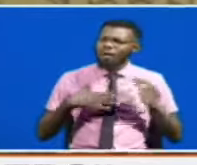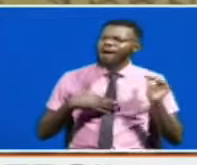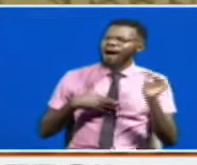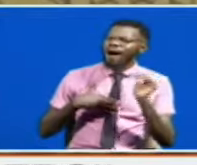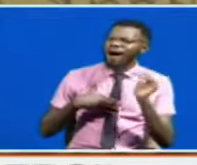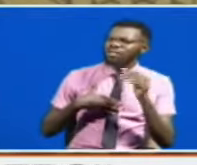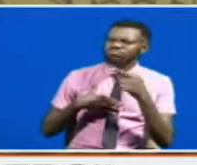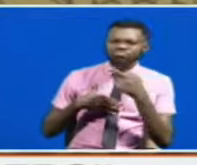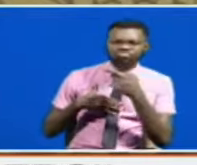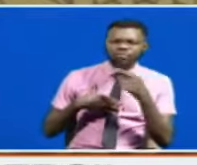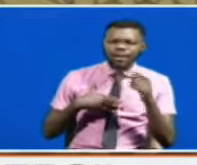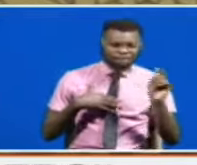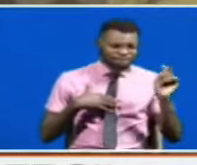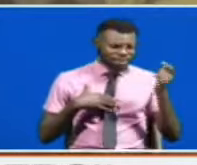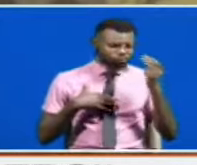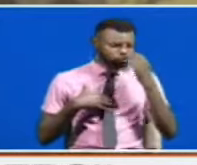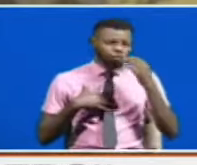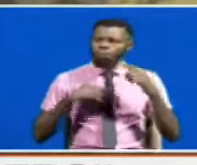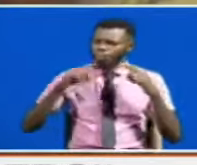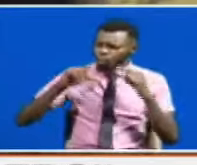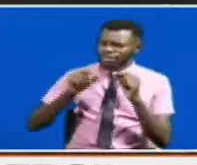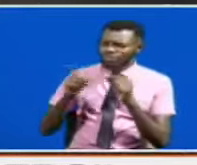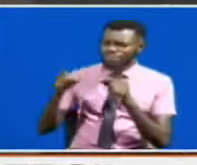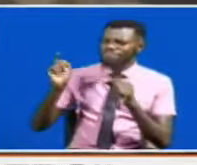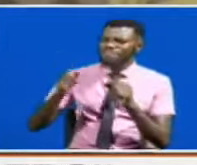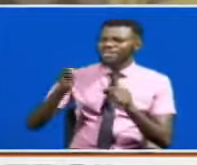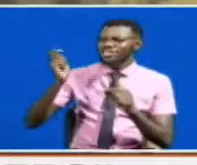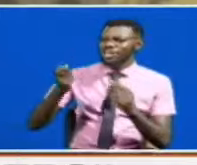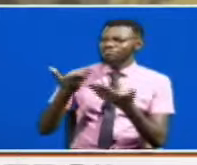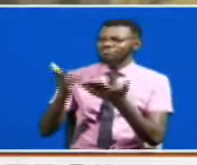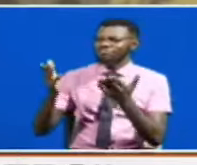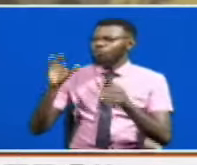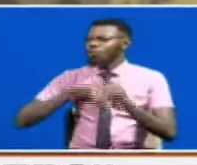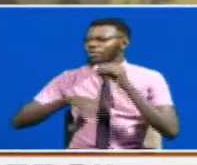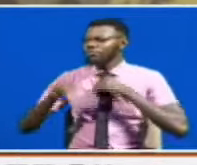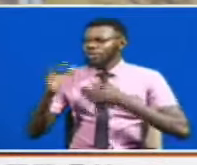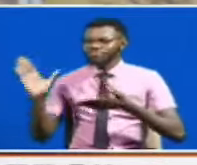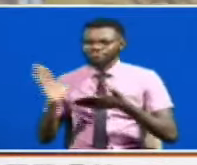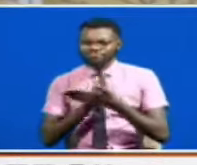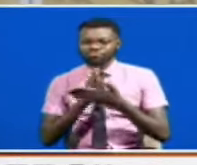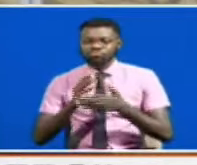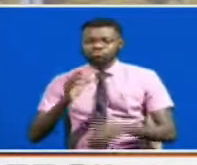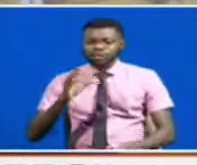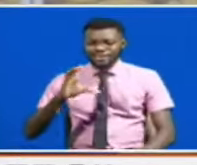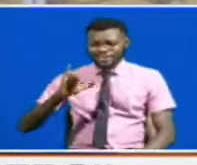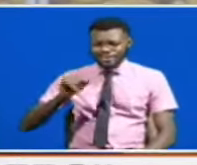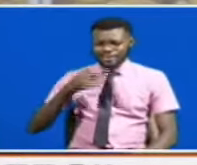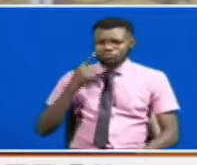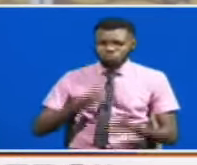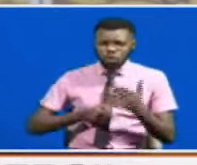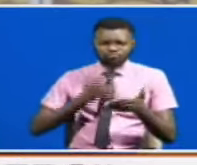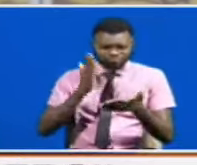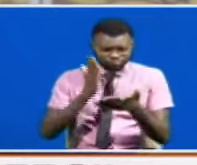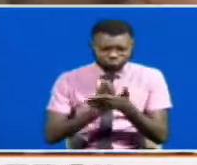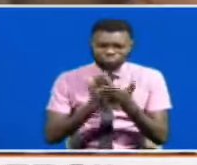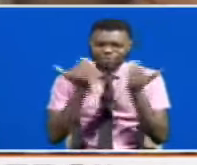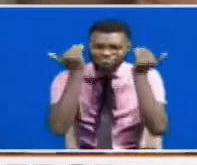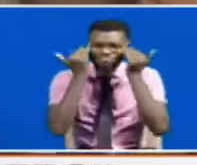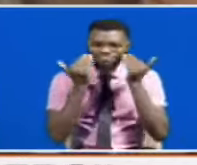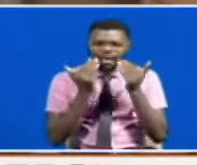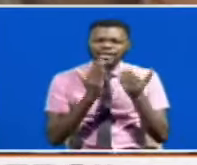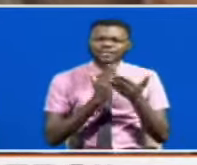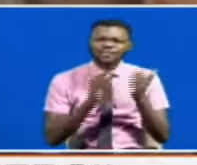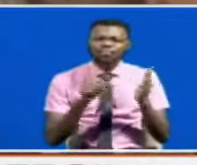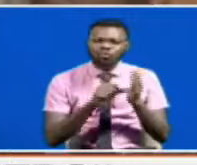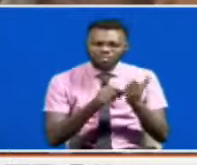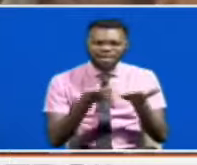from President Ruto, CJ Koome acknowledged that the judiciary has its rotten apples that she maintained will